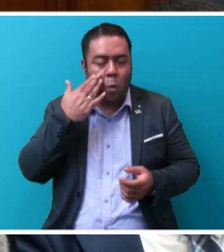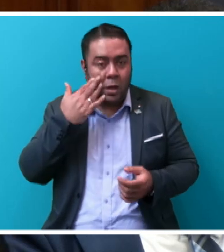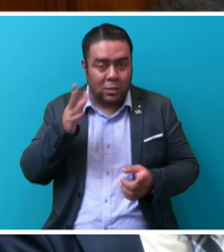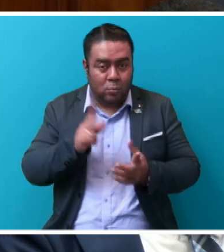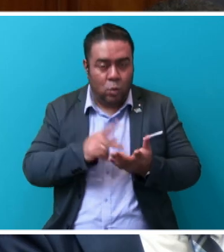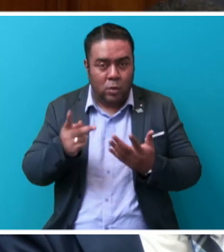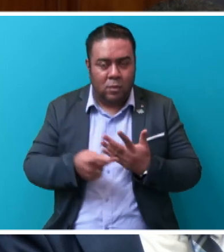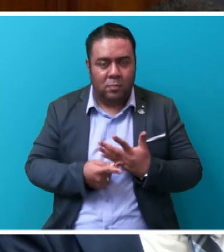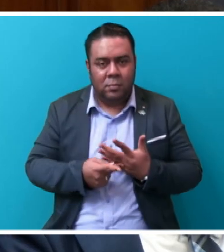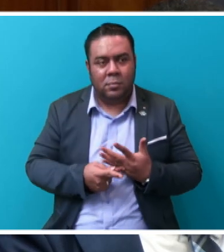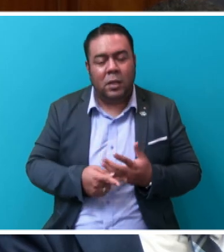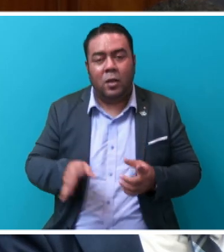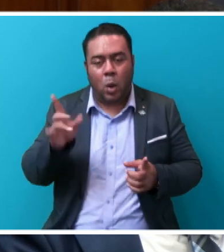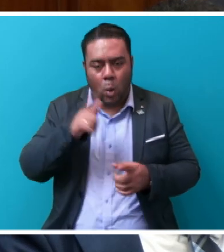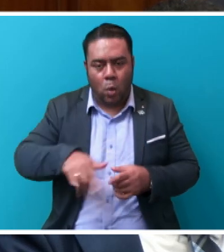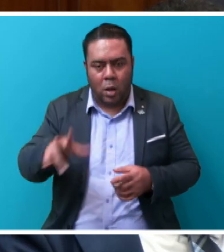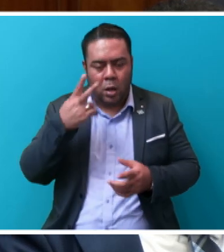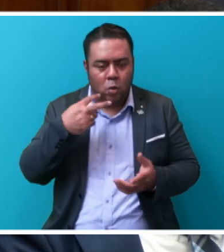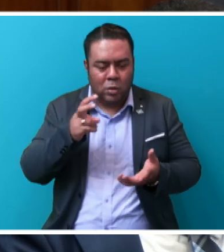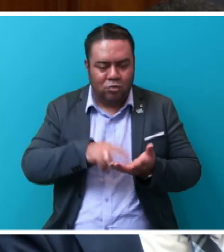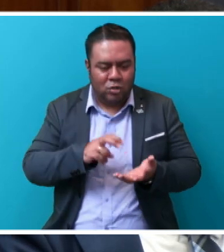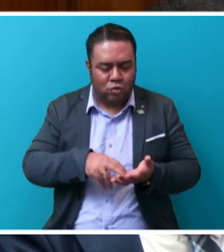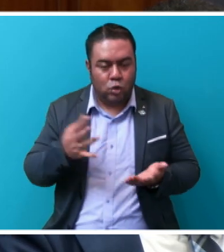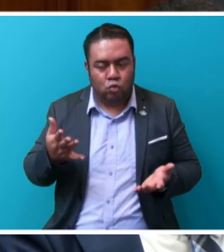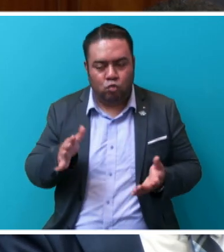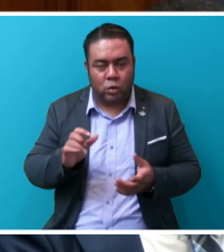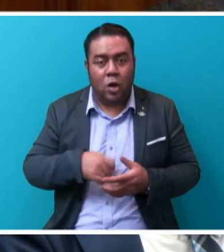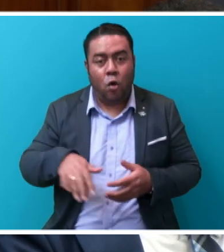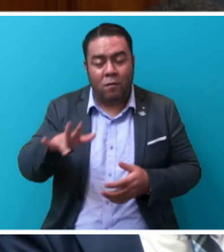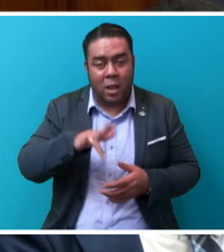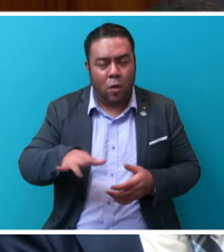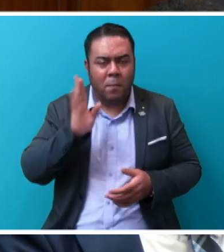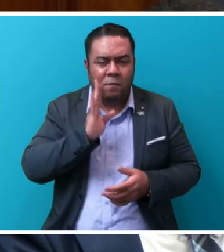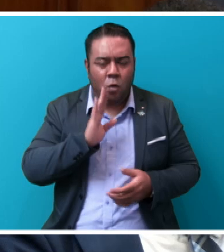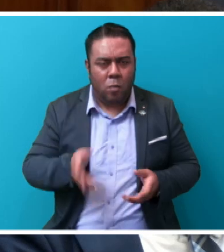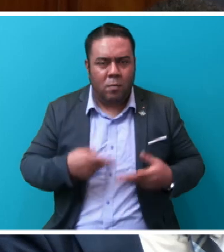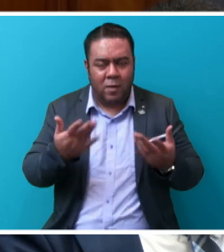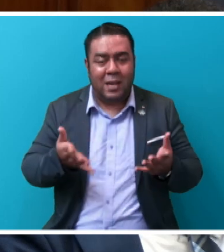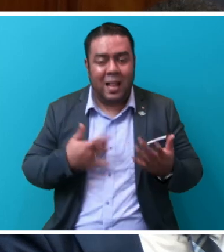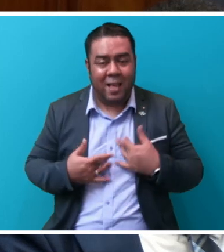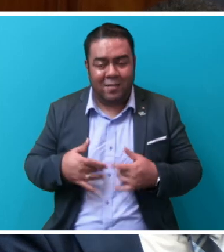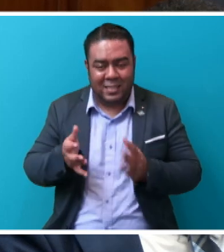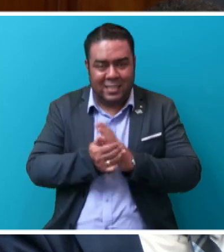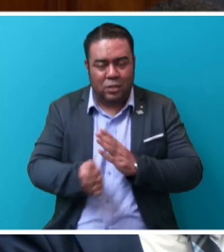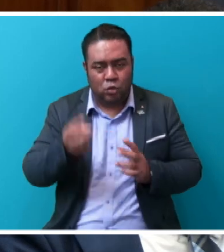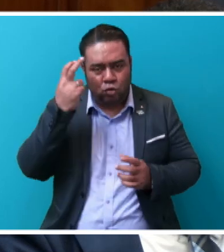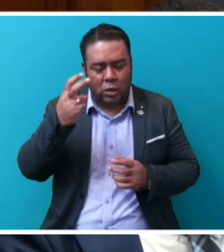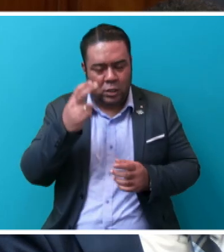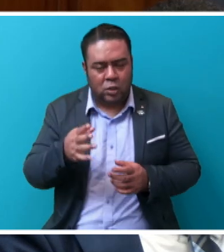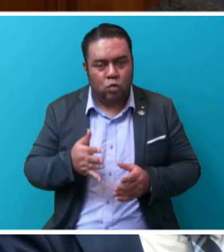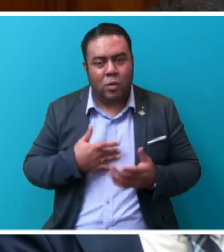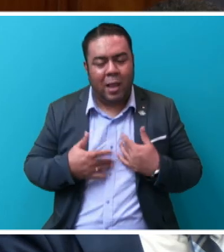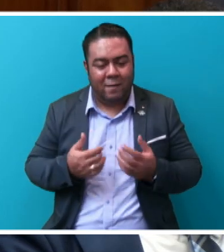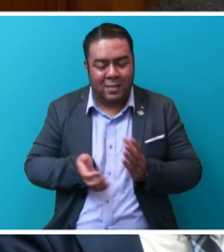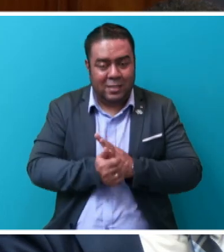and local registration drives in Ovalau before providing life skills training to the job seekers